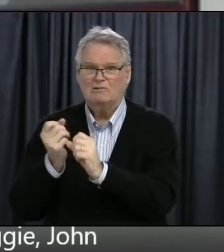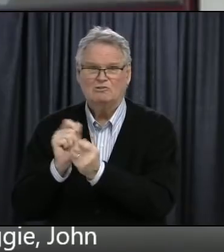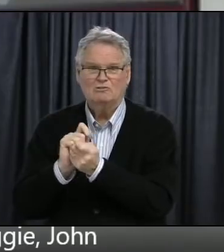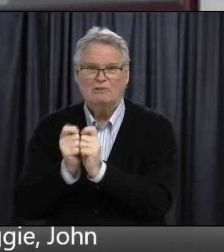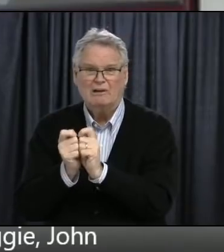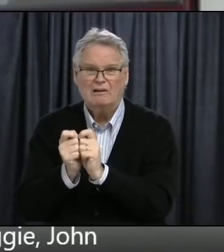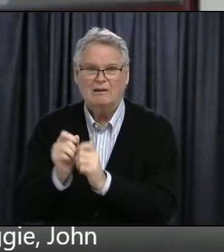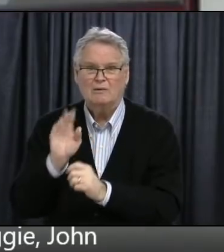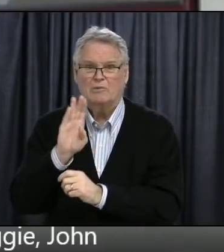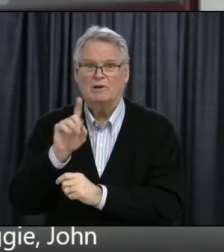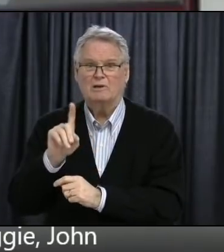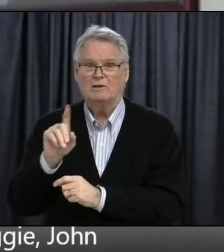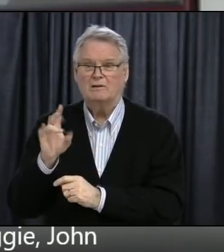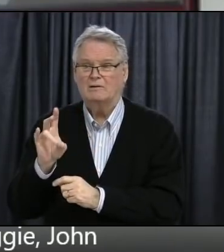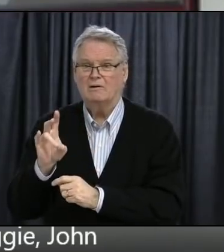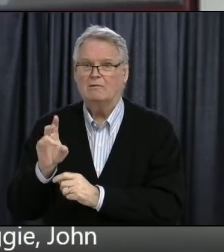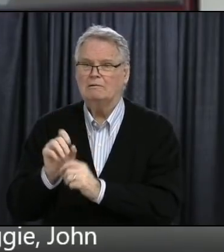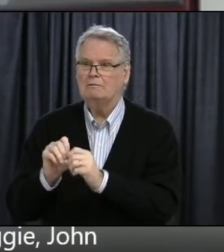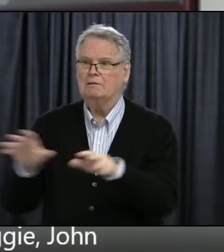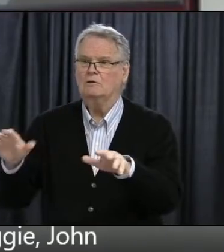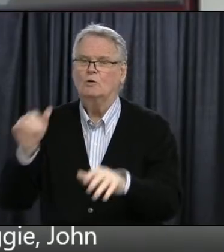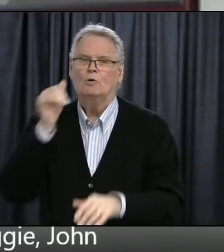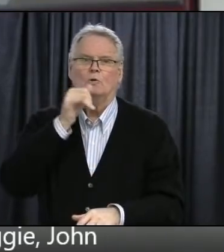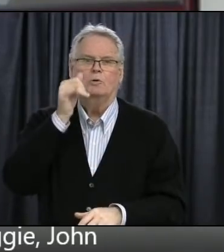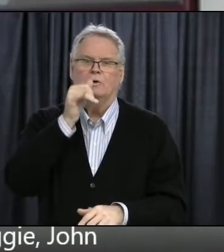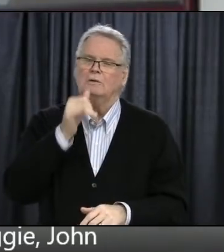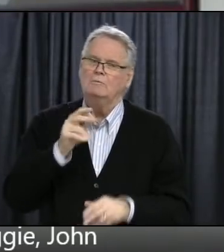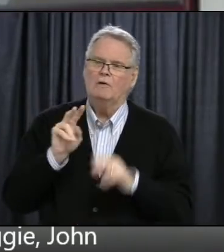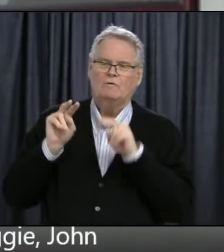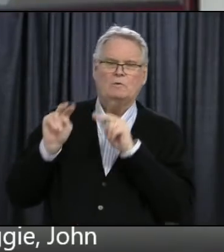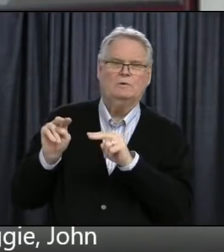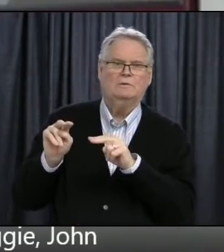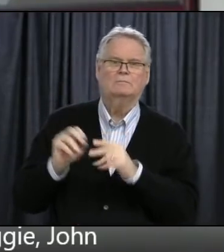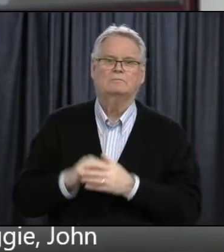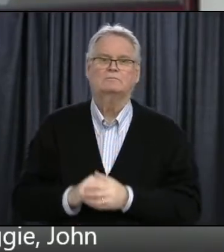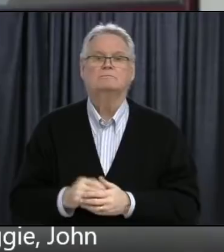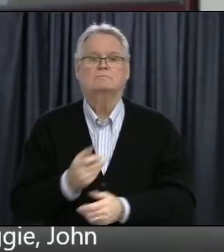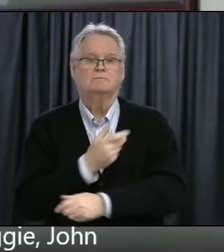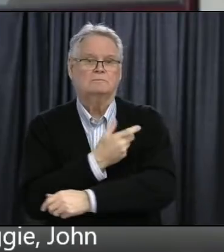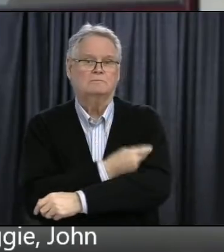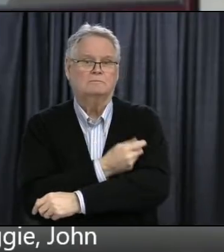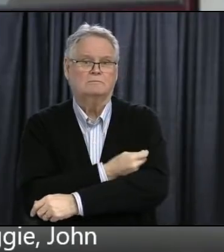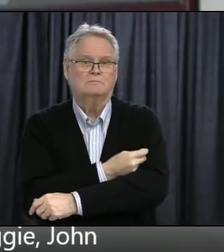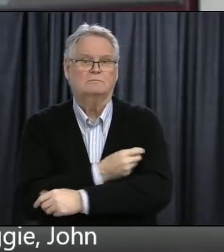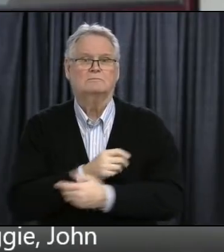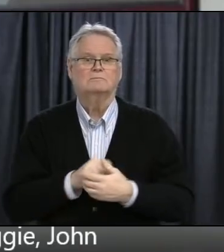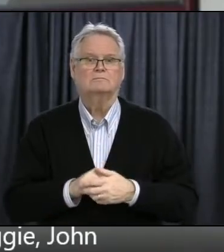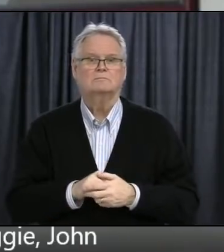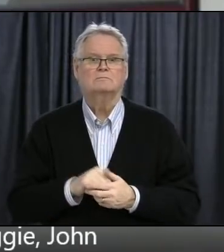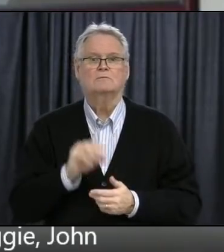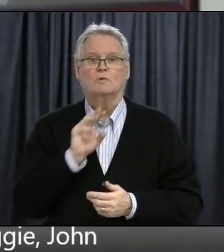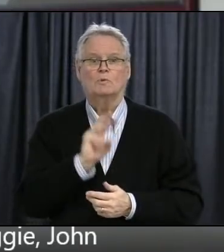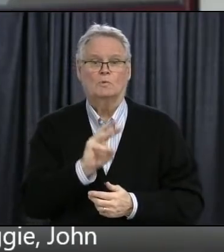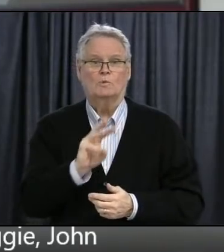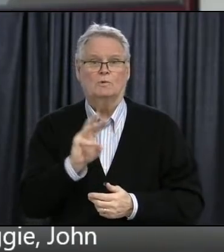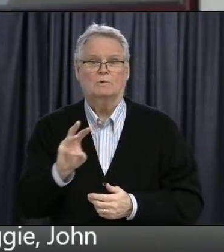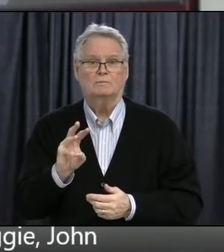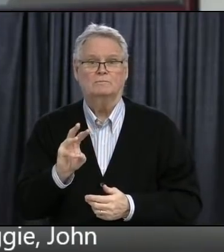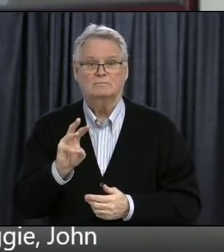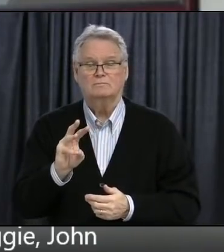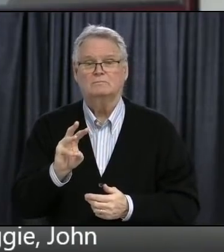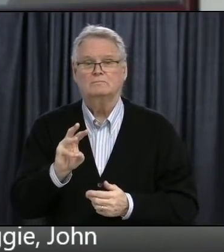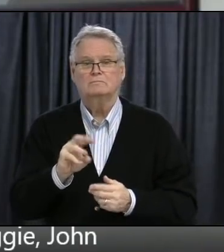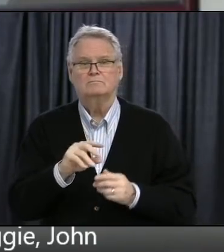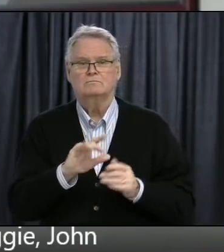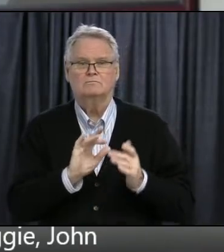plan that you see on the internet had to be amended less than 4 hours ago as a new vaccine became available potentially later